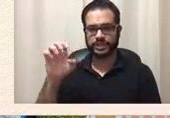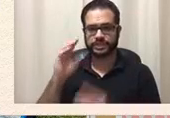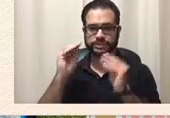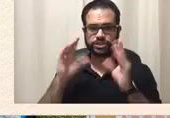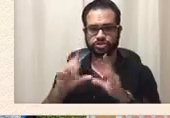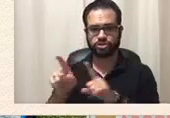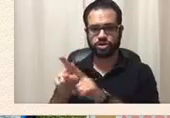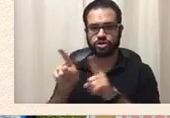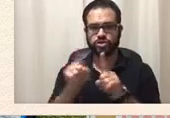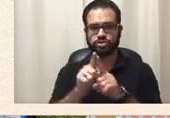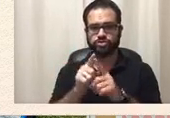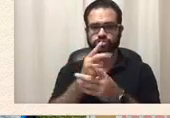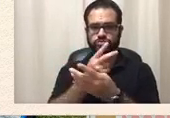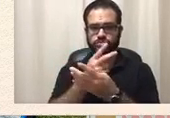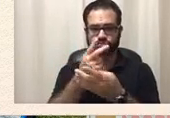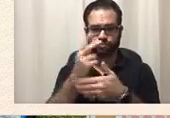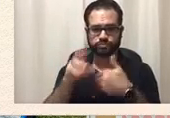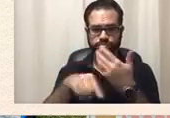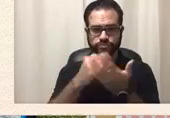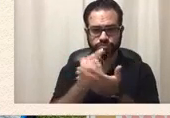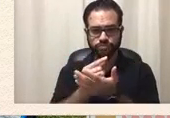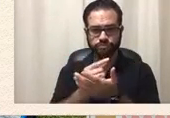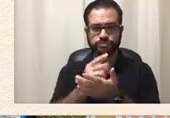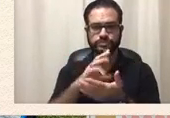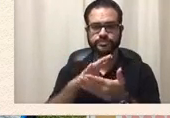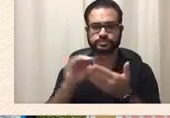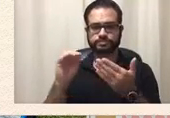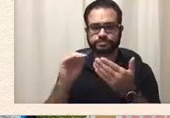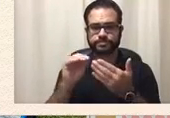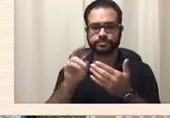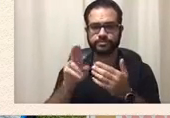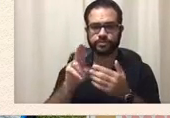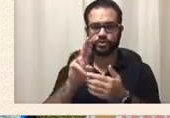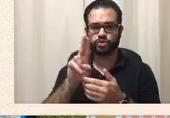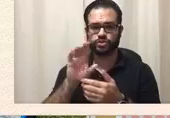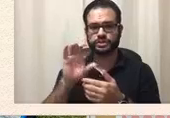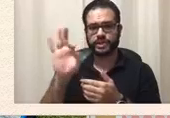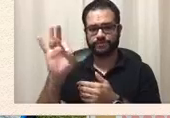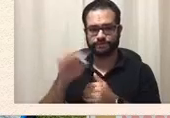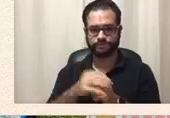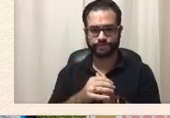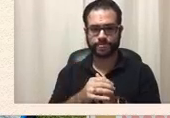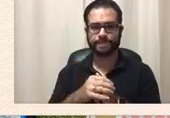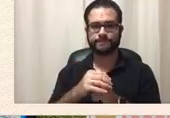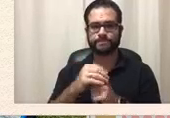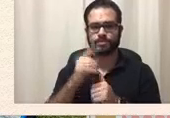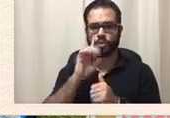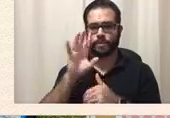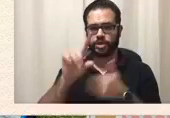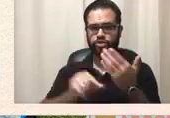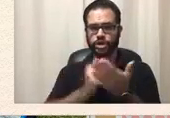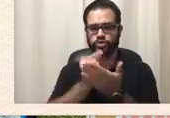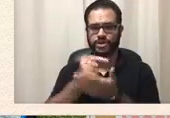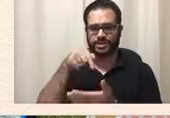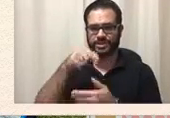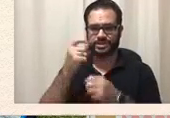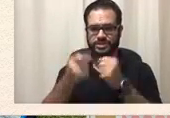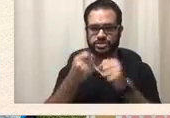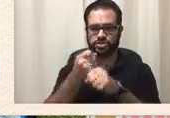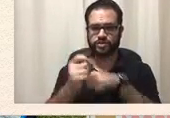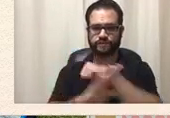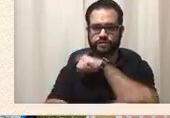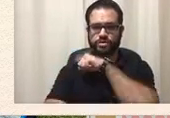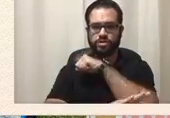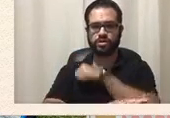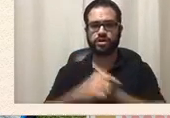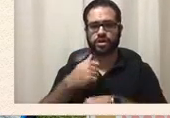in the Exceptional Student Education from the University of Central Florida and will be graduating this fall. I have been a curriculum designer and ESC